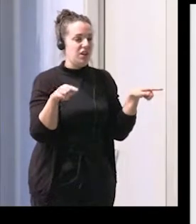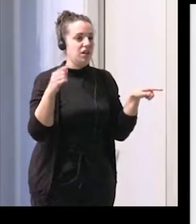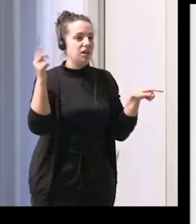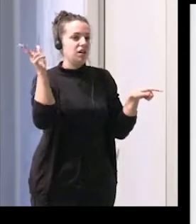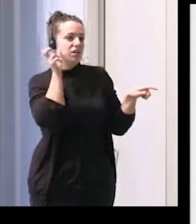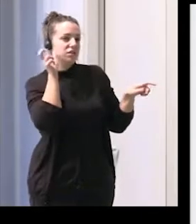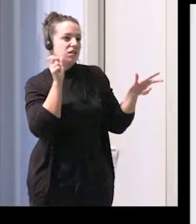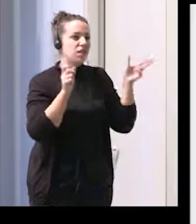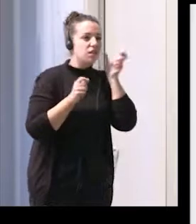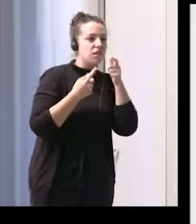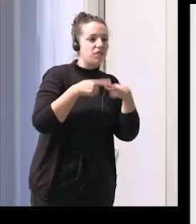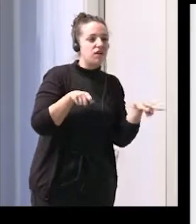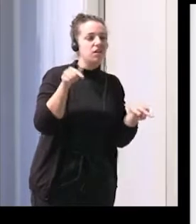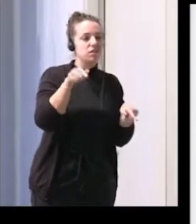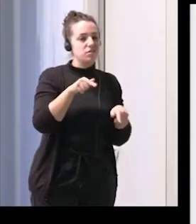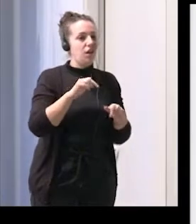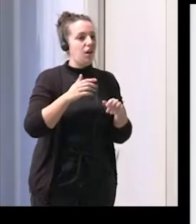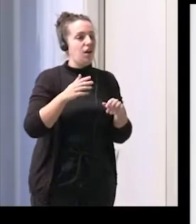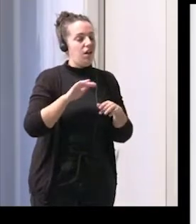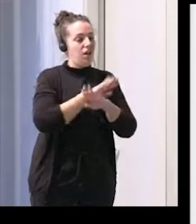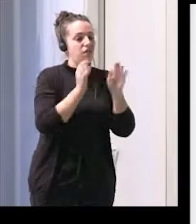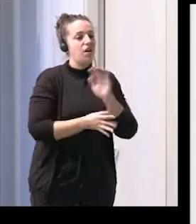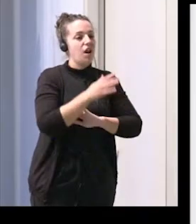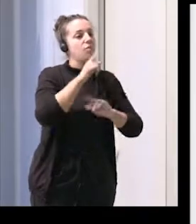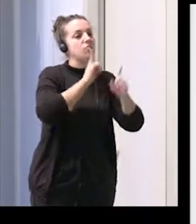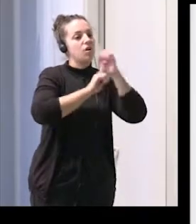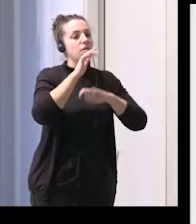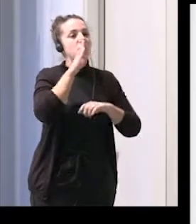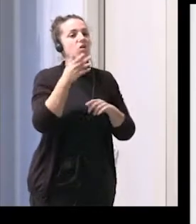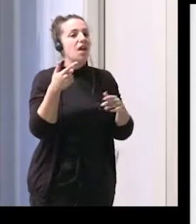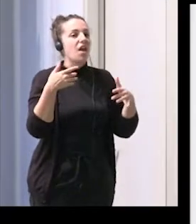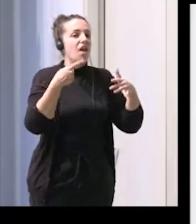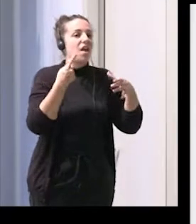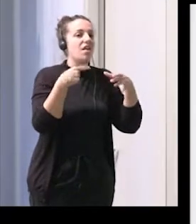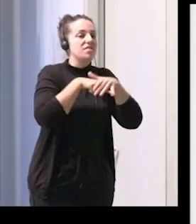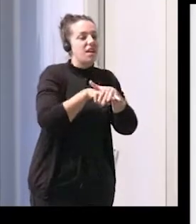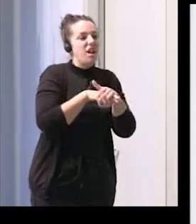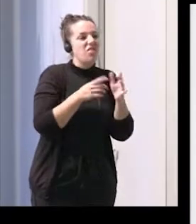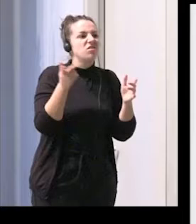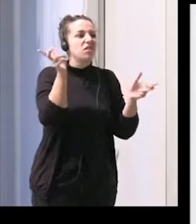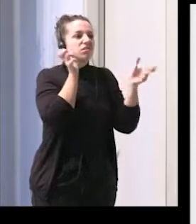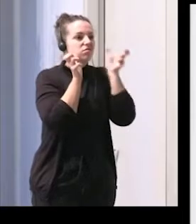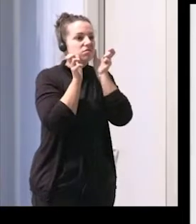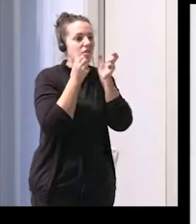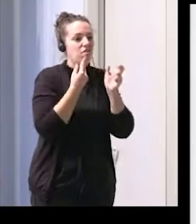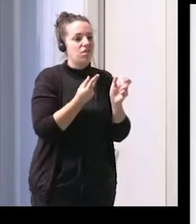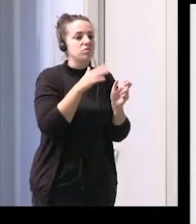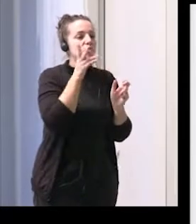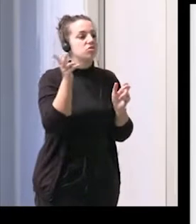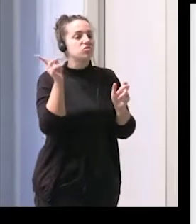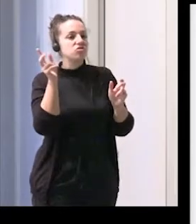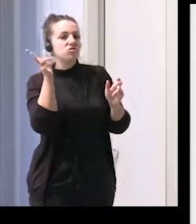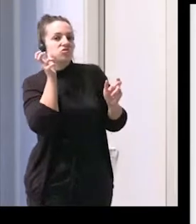a problem in this integration between the 2 ears. You hear sounds as 2 different sounds coming from each ear. And